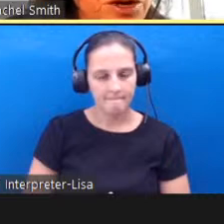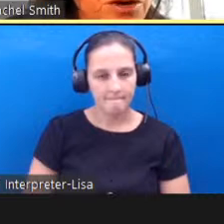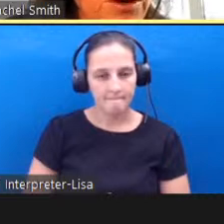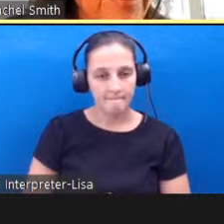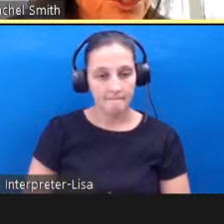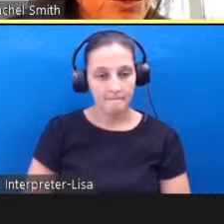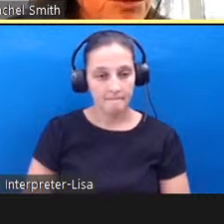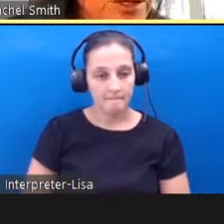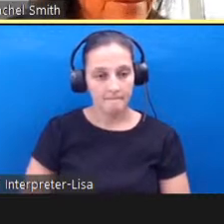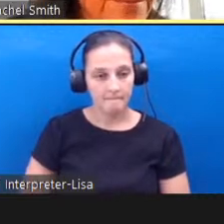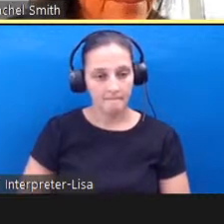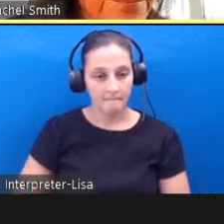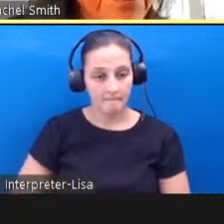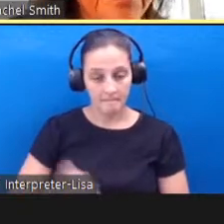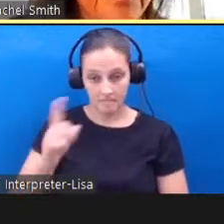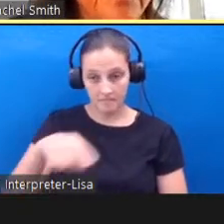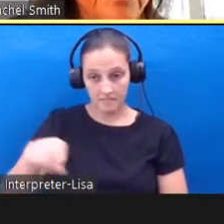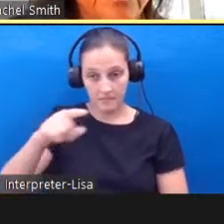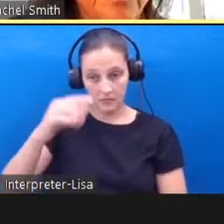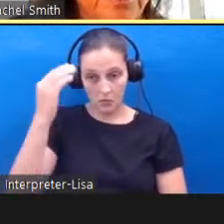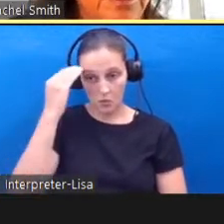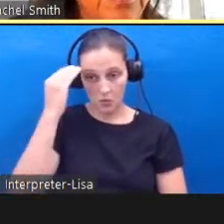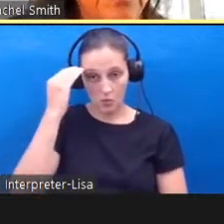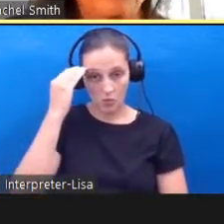you know, I'm sure,